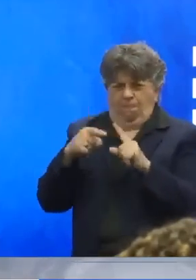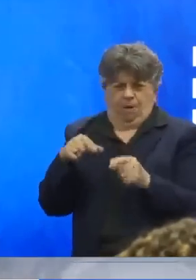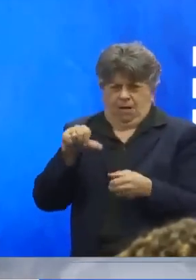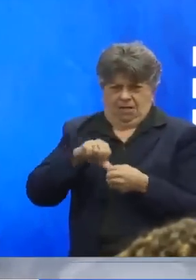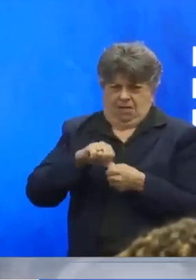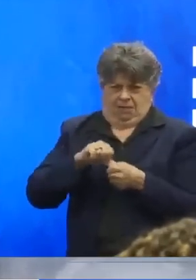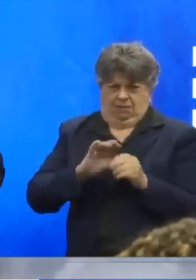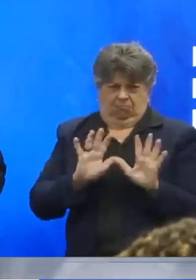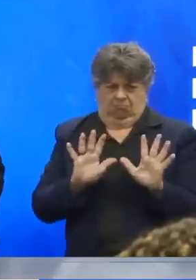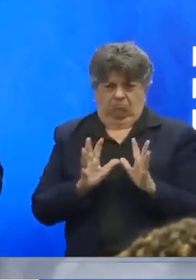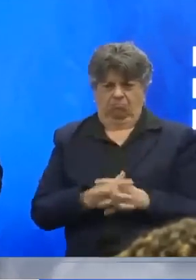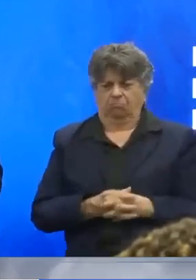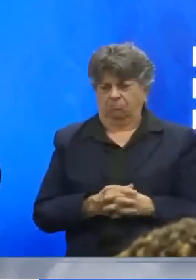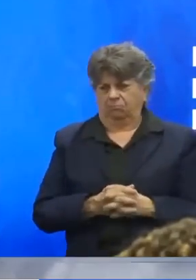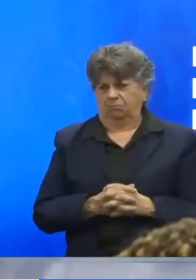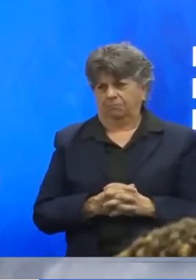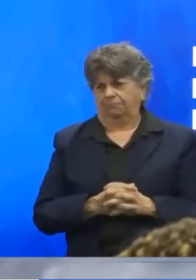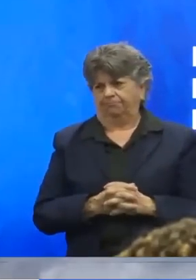that.